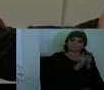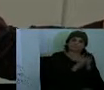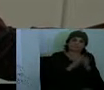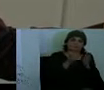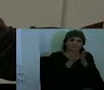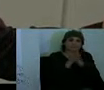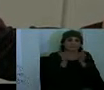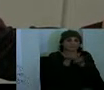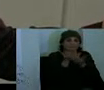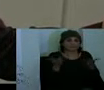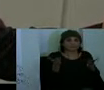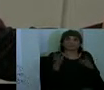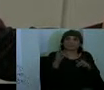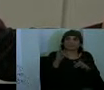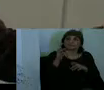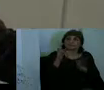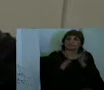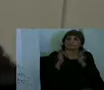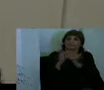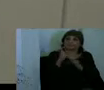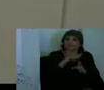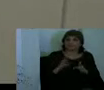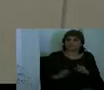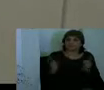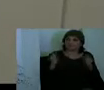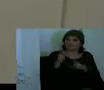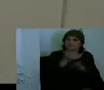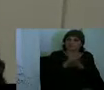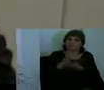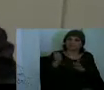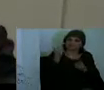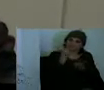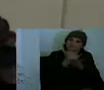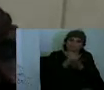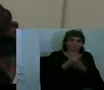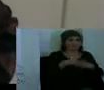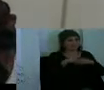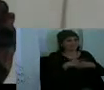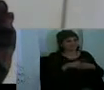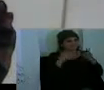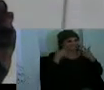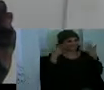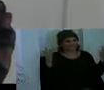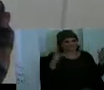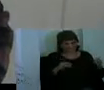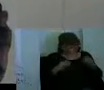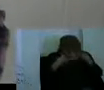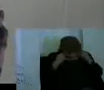Christ and all that is holy. Amen. Amen. Amen. Shake hands and be friendly.